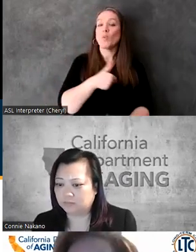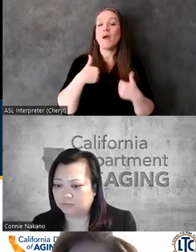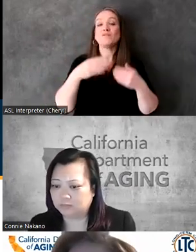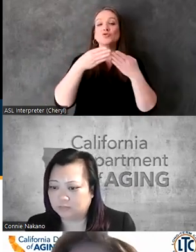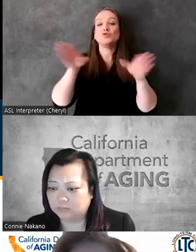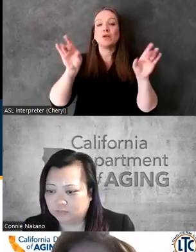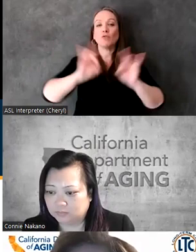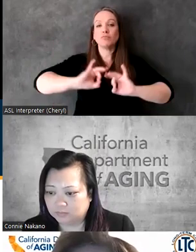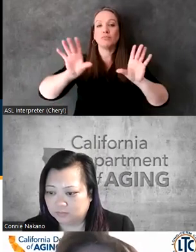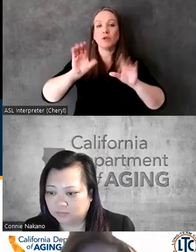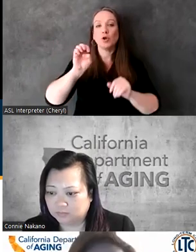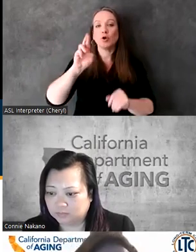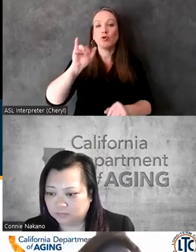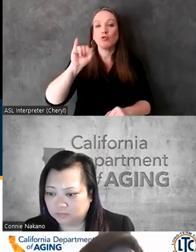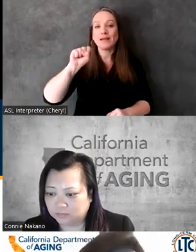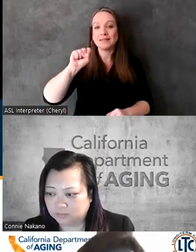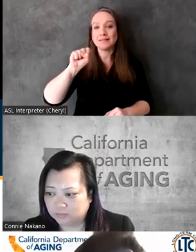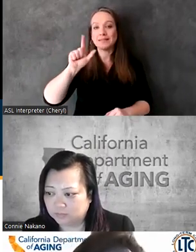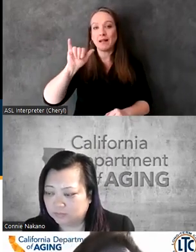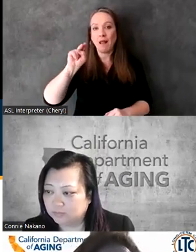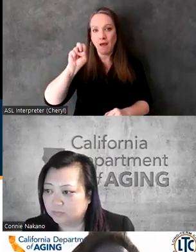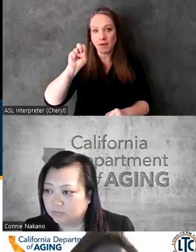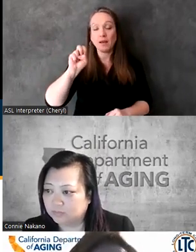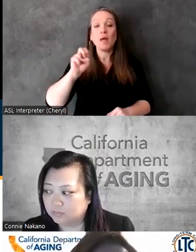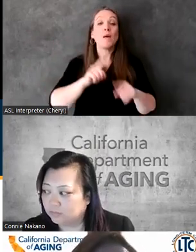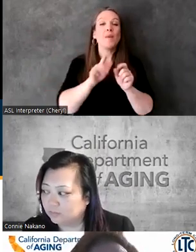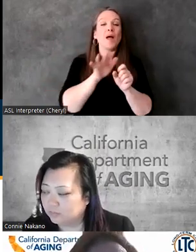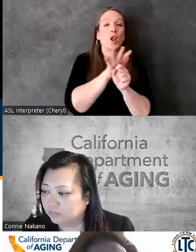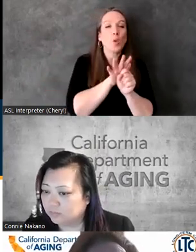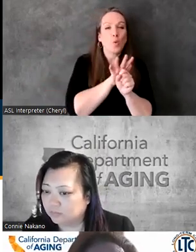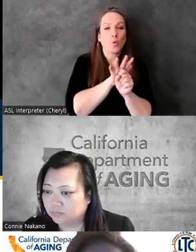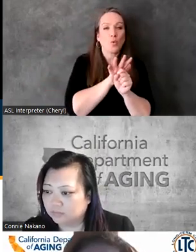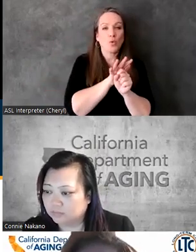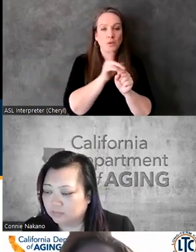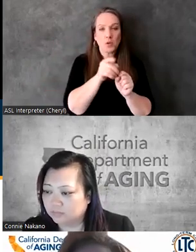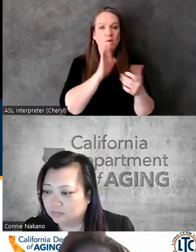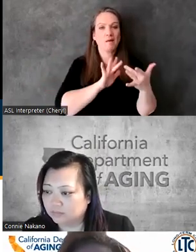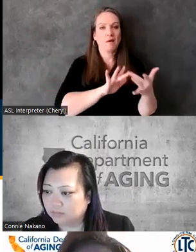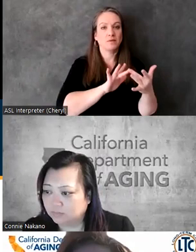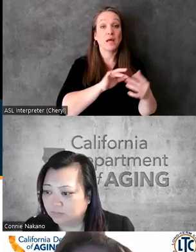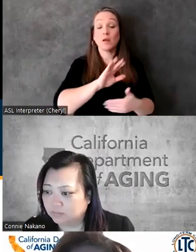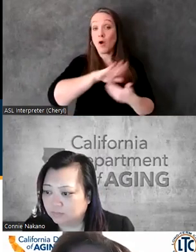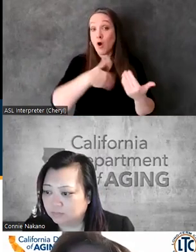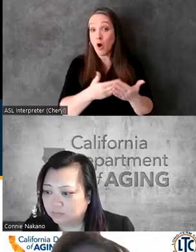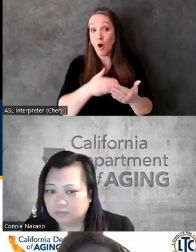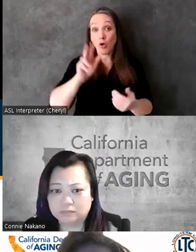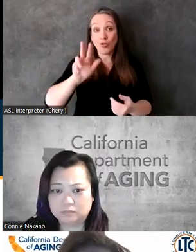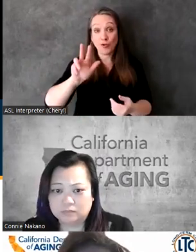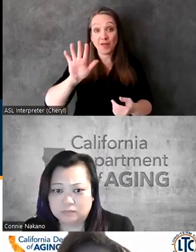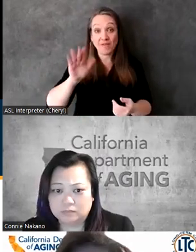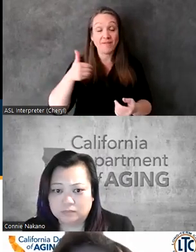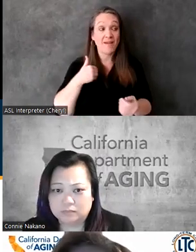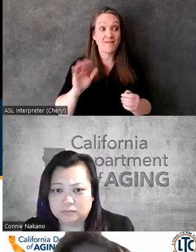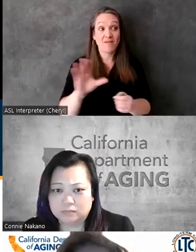also contact your local Ombudsman, and all of the Ombudsman in the 35 entities do have their own